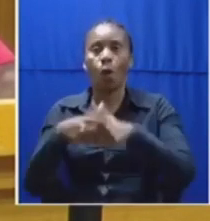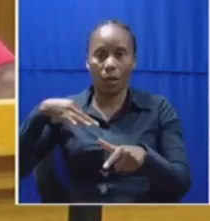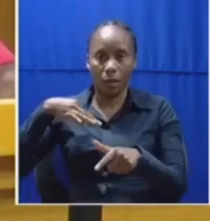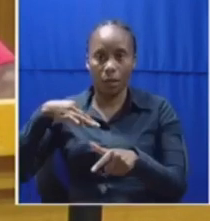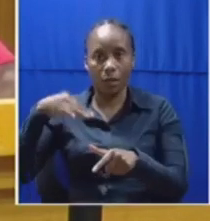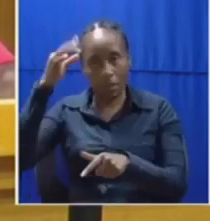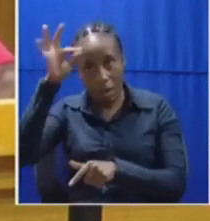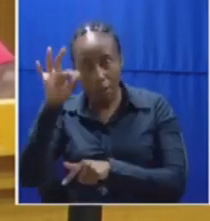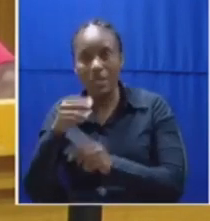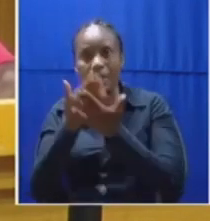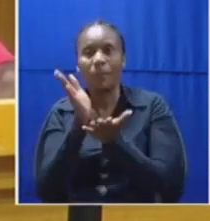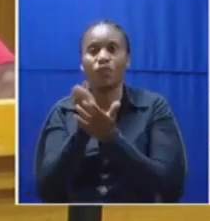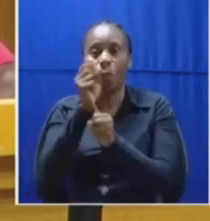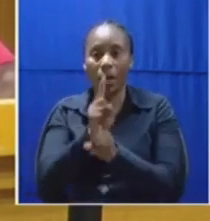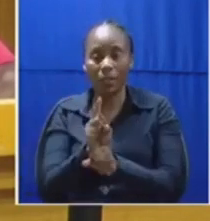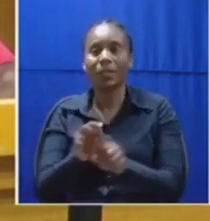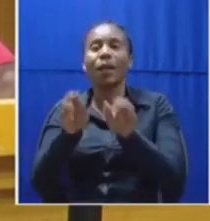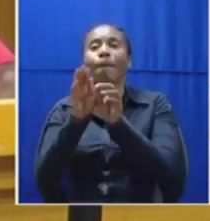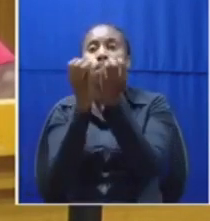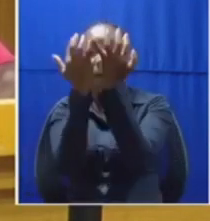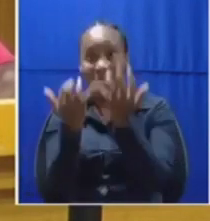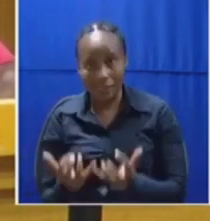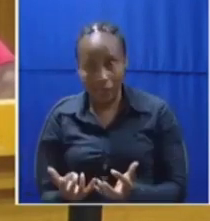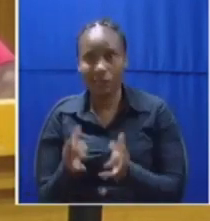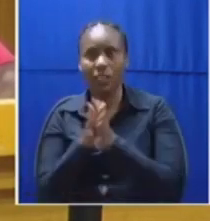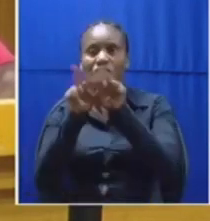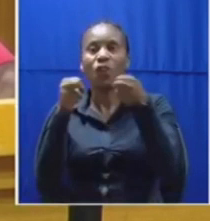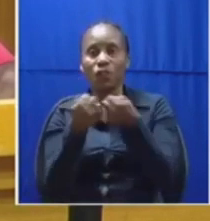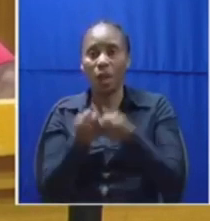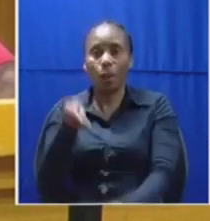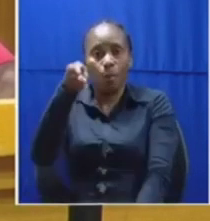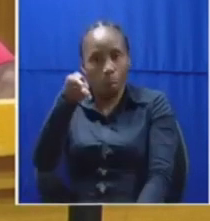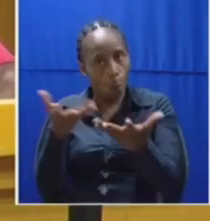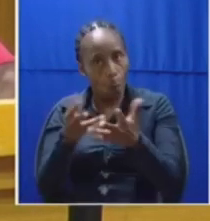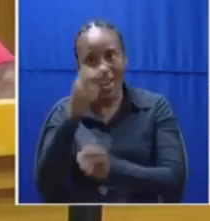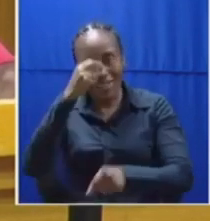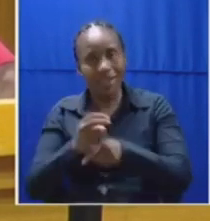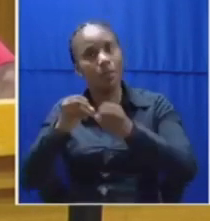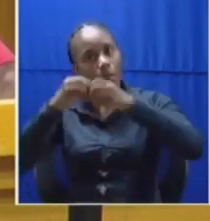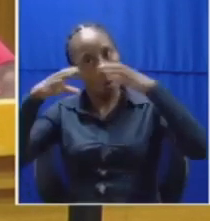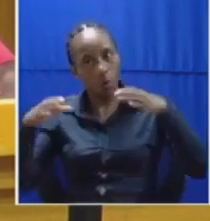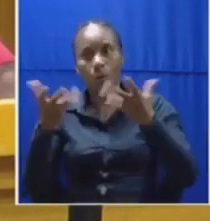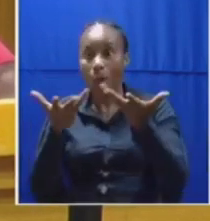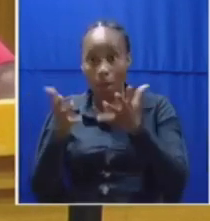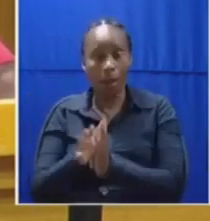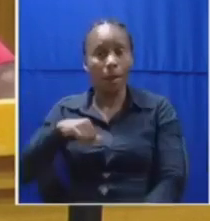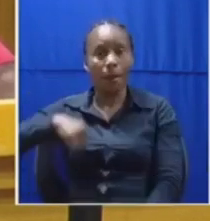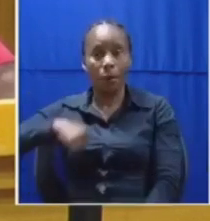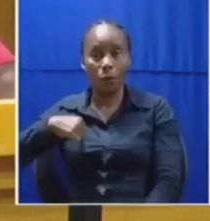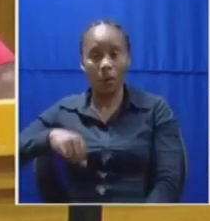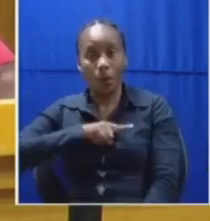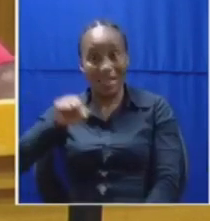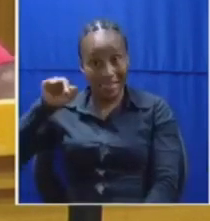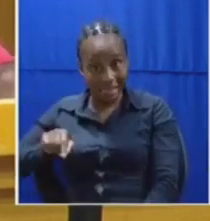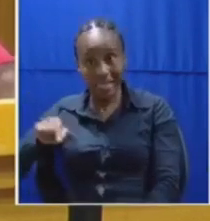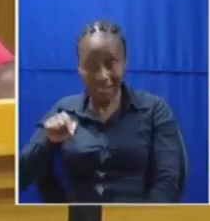the national budget actually goes to where it's needed the most, to the municipalities who are the coalface of service